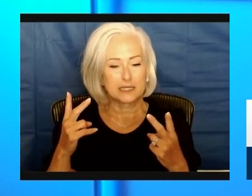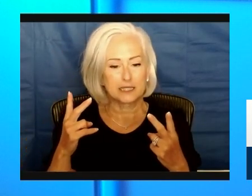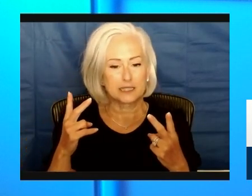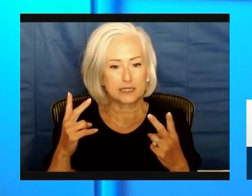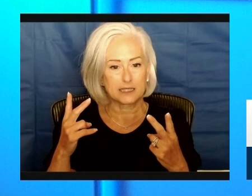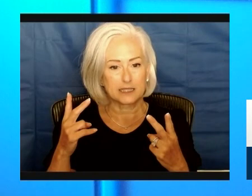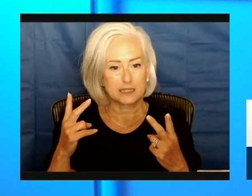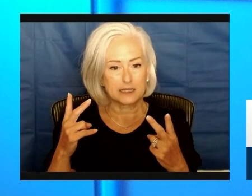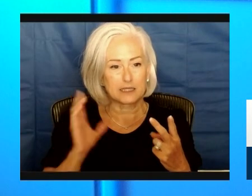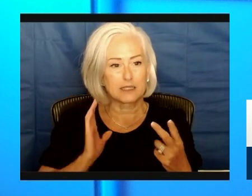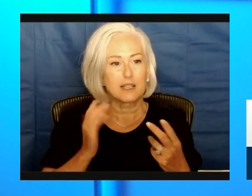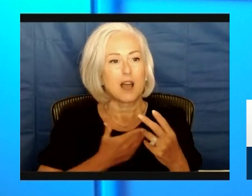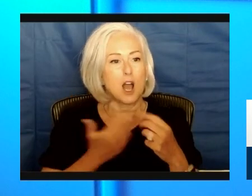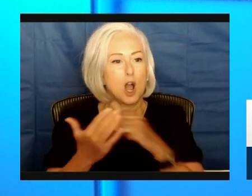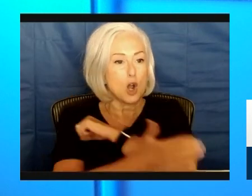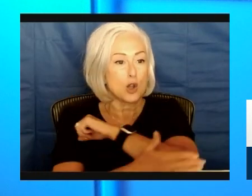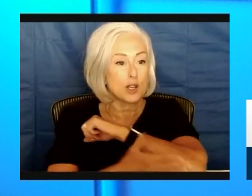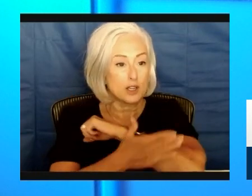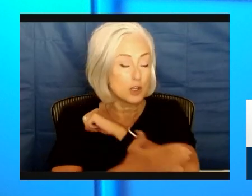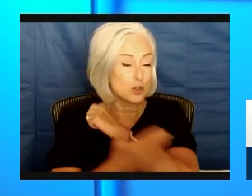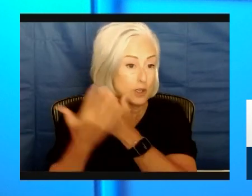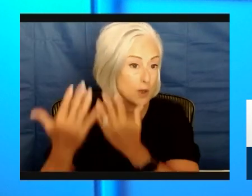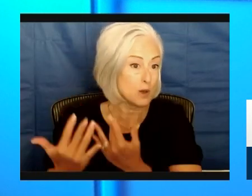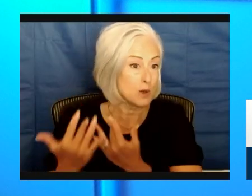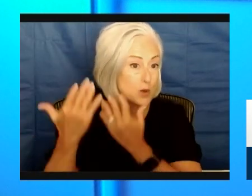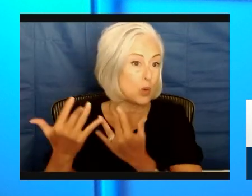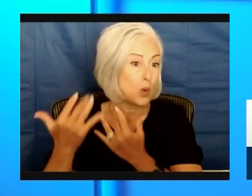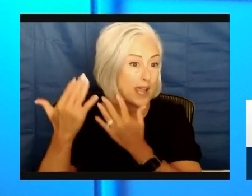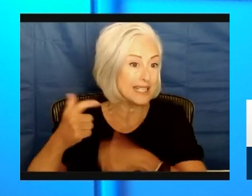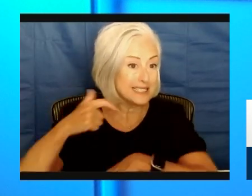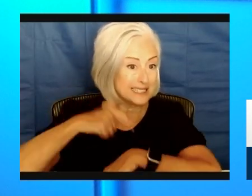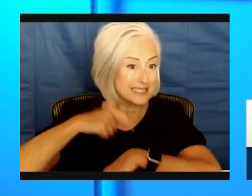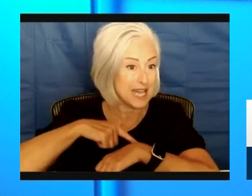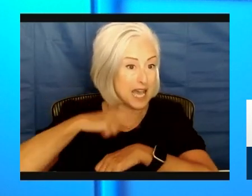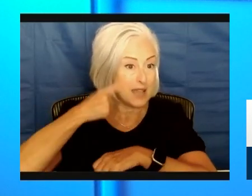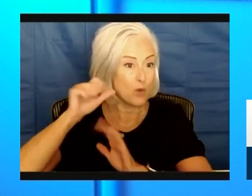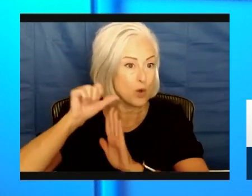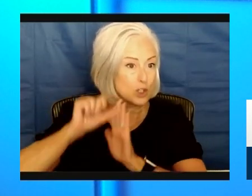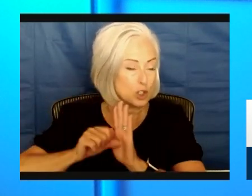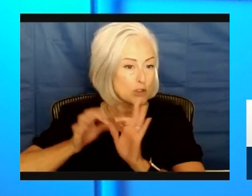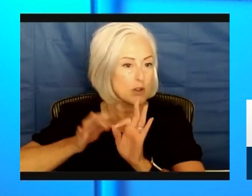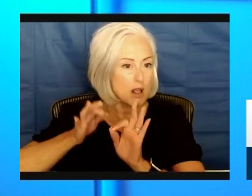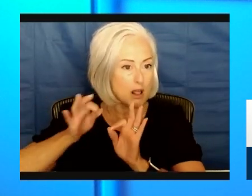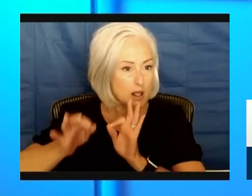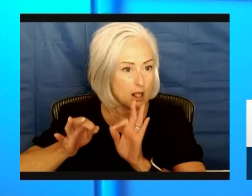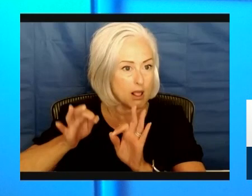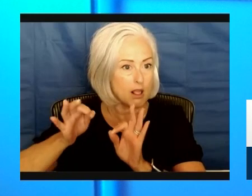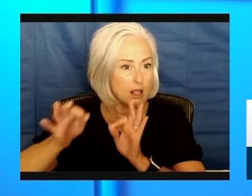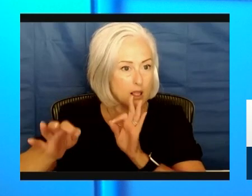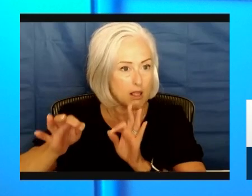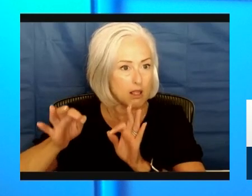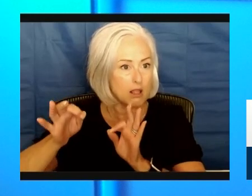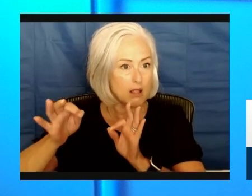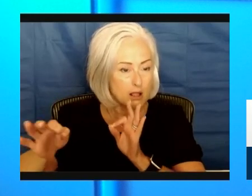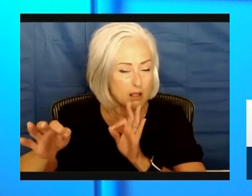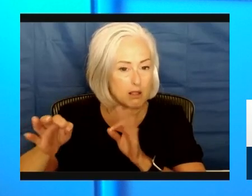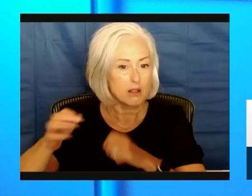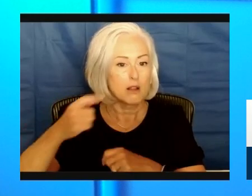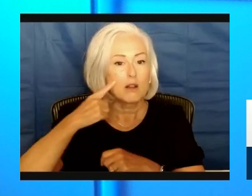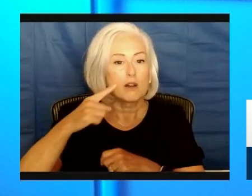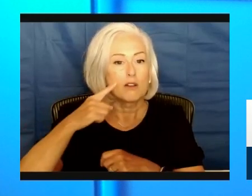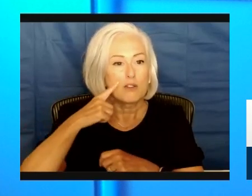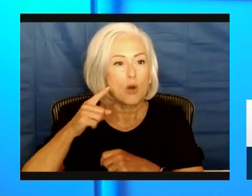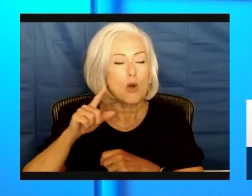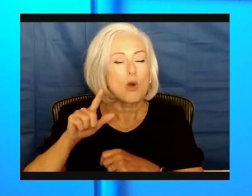the waiting time for surgery increases dramatically. For example, for long bone fracture, the patient